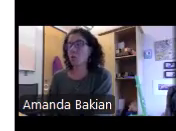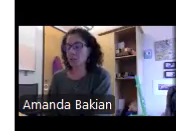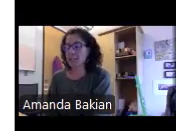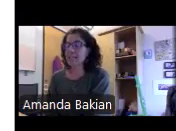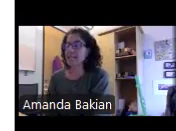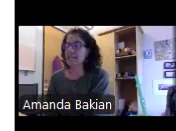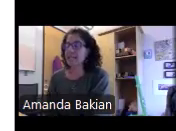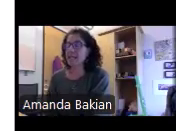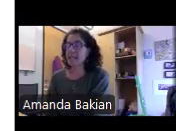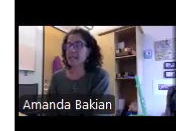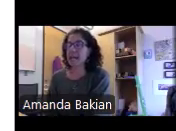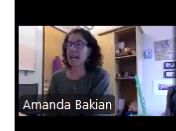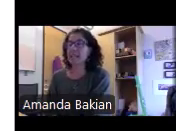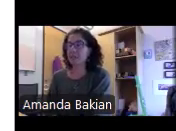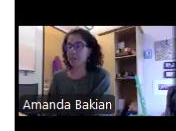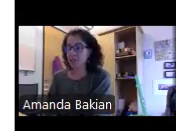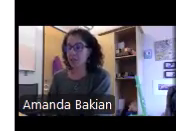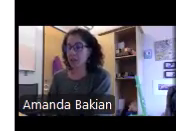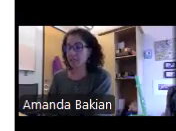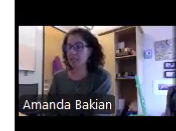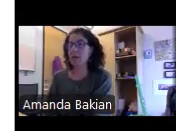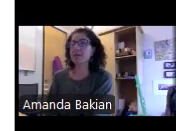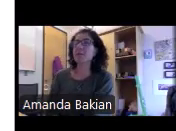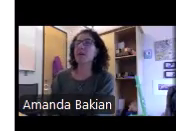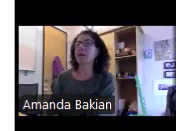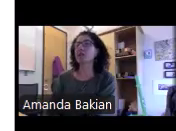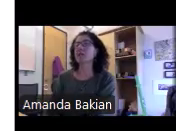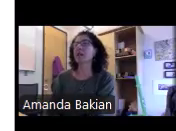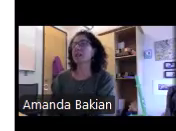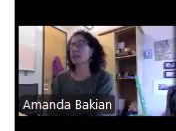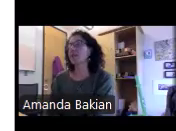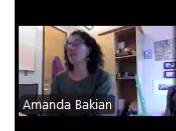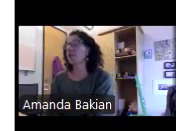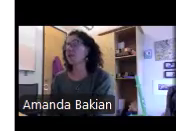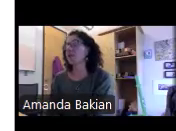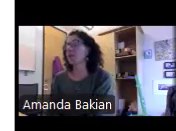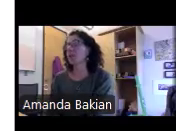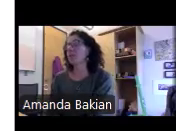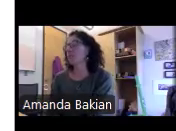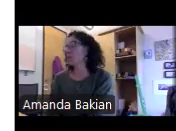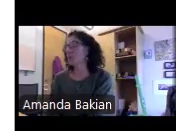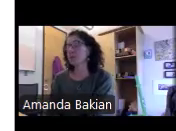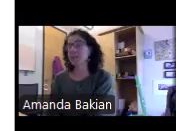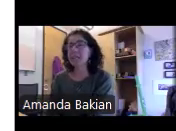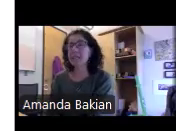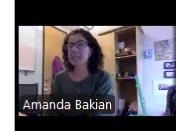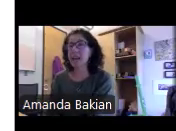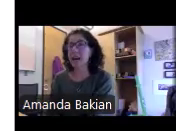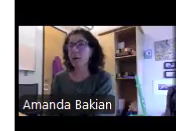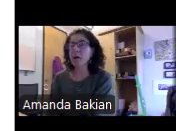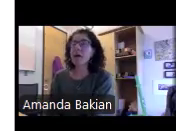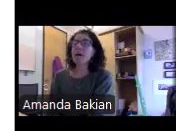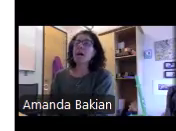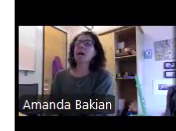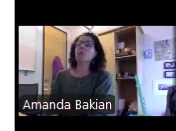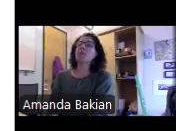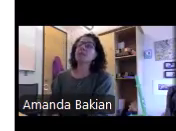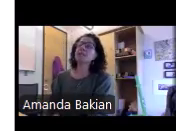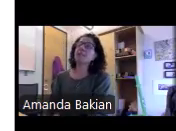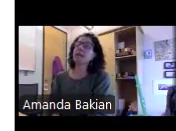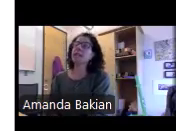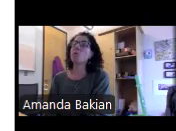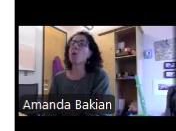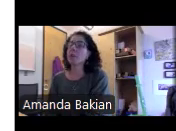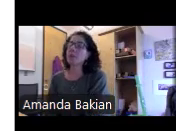conducting work in the identification of autism, epidemiology of autism for multiple decades now.